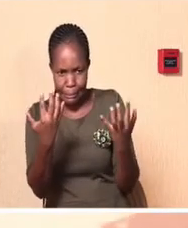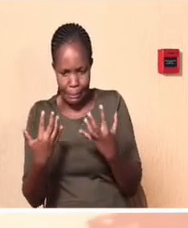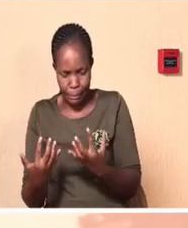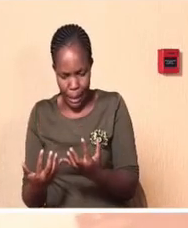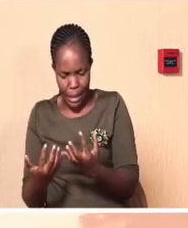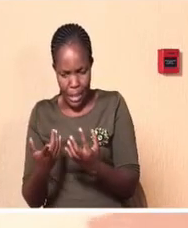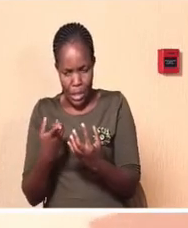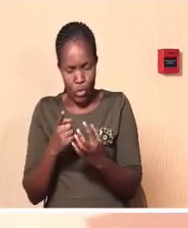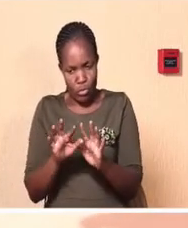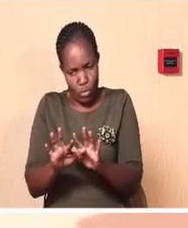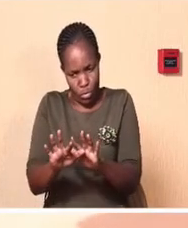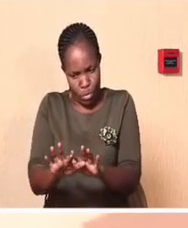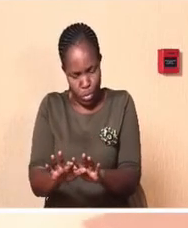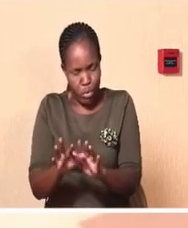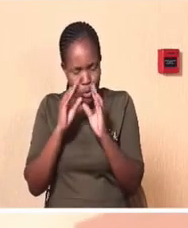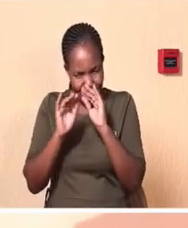fence